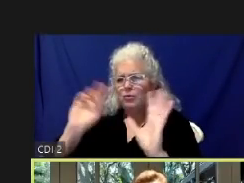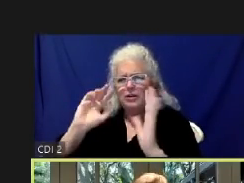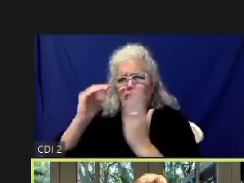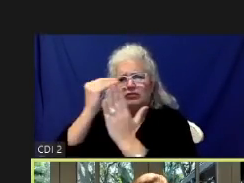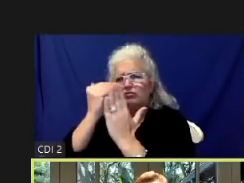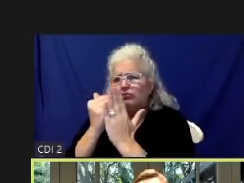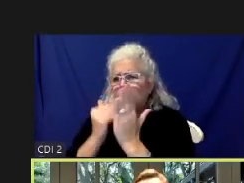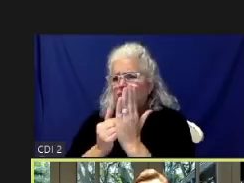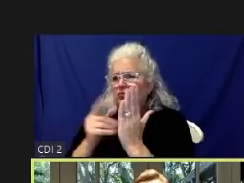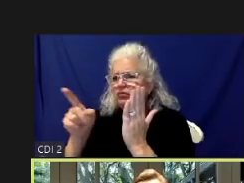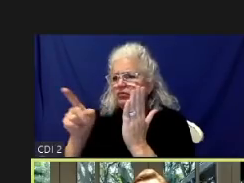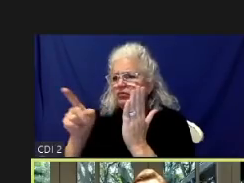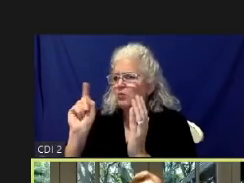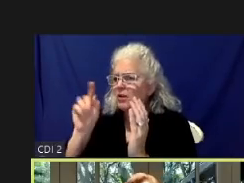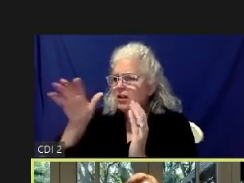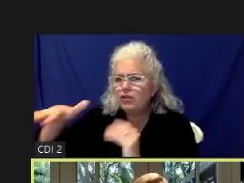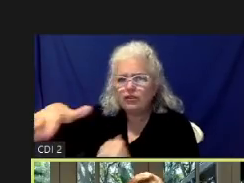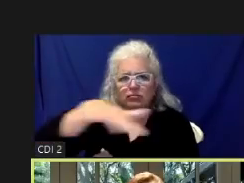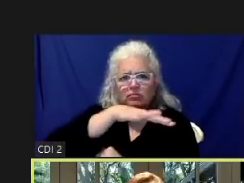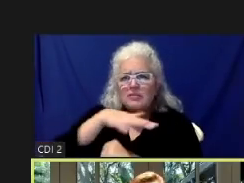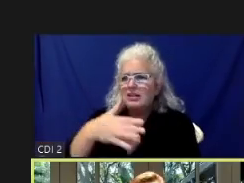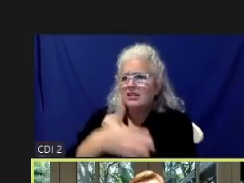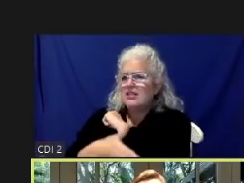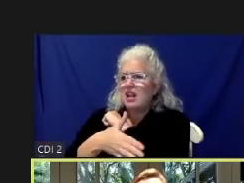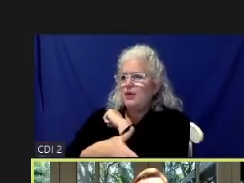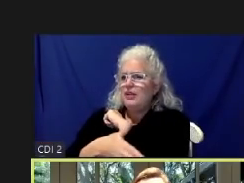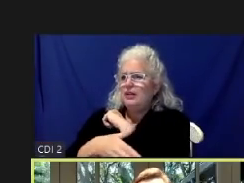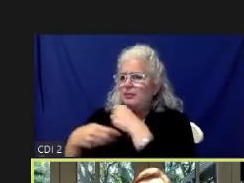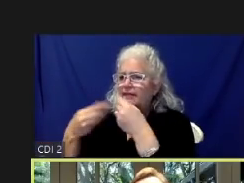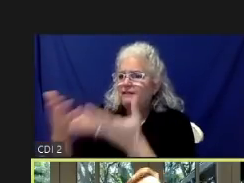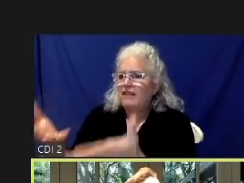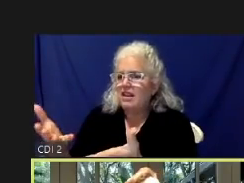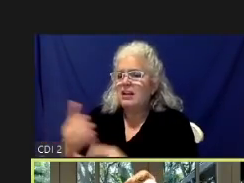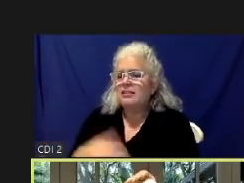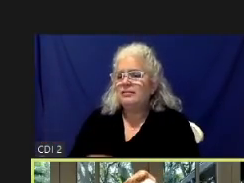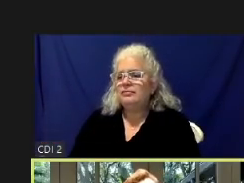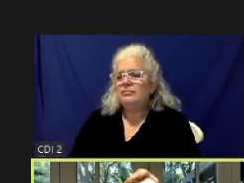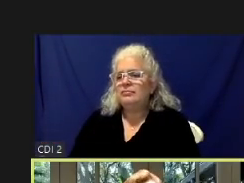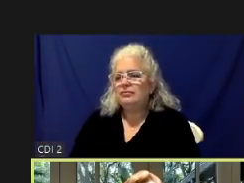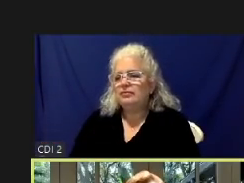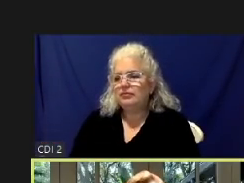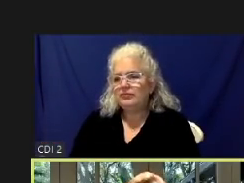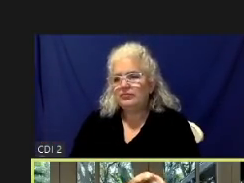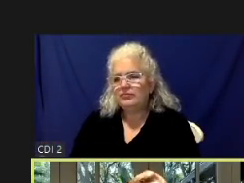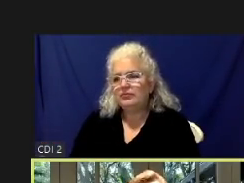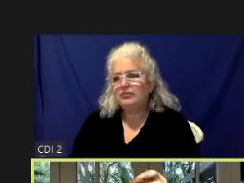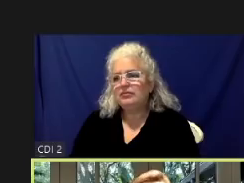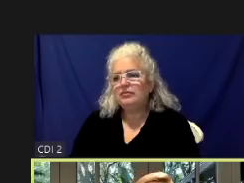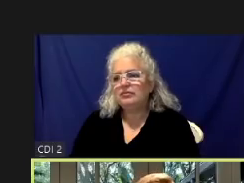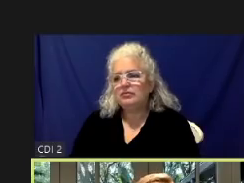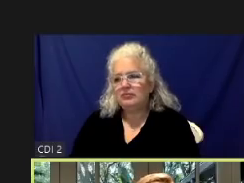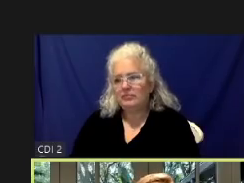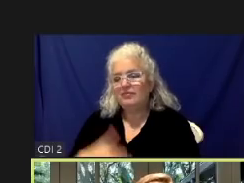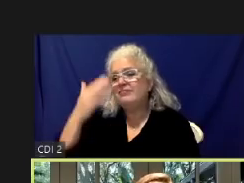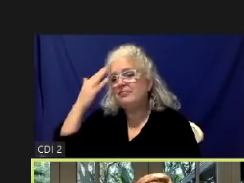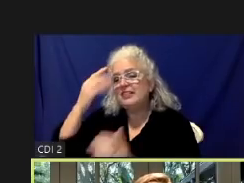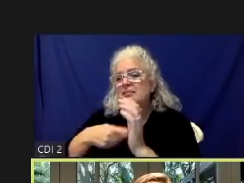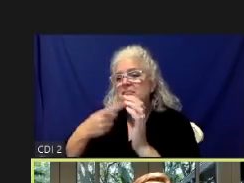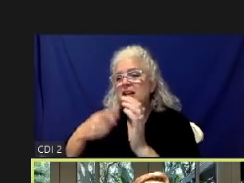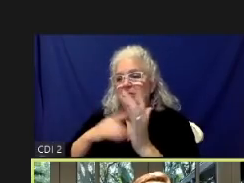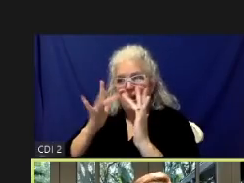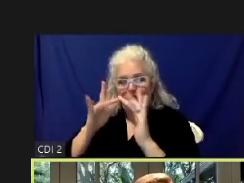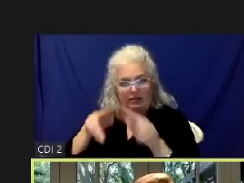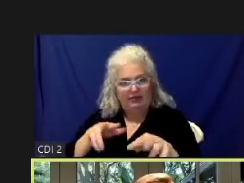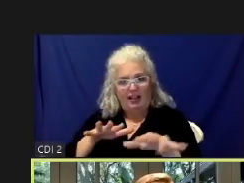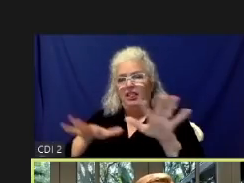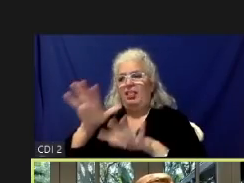Marin County. We know there's a lot of databases floating around on the internet. Many of them are not fully accurate. And so this is meant to be our